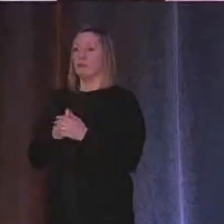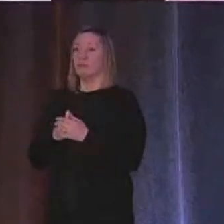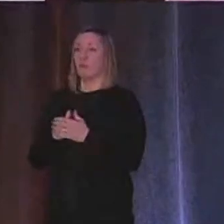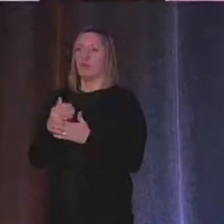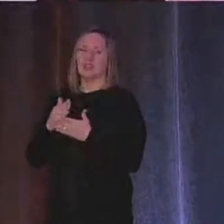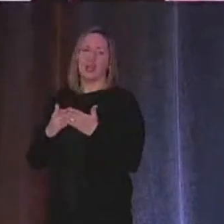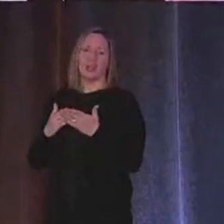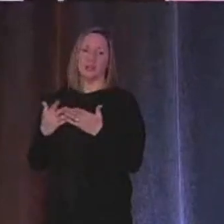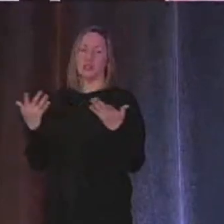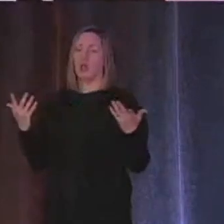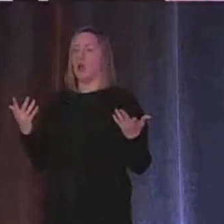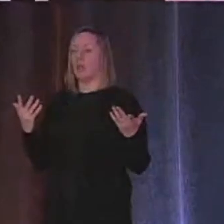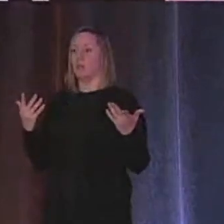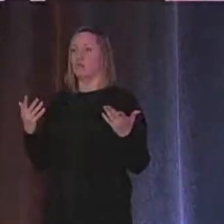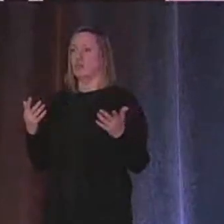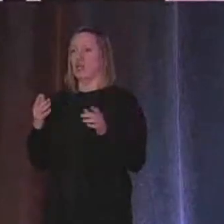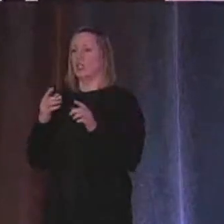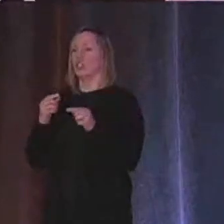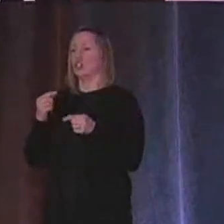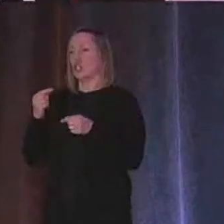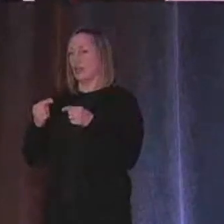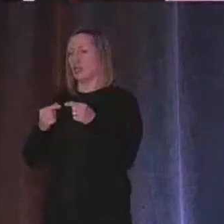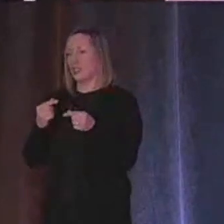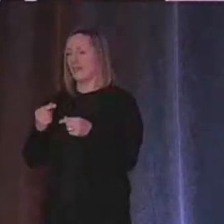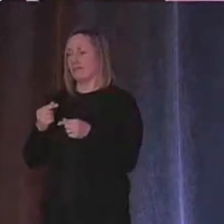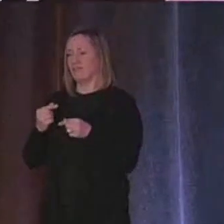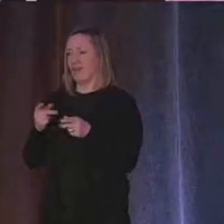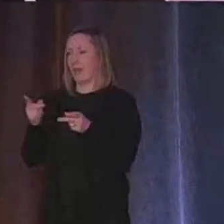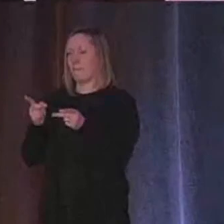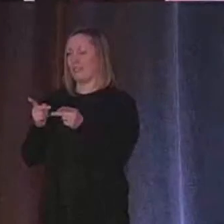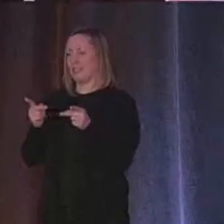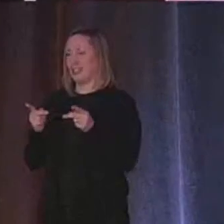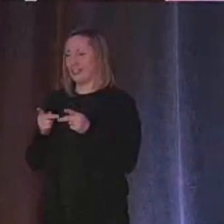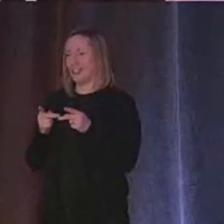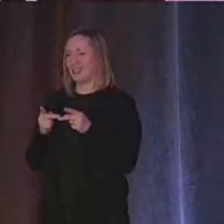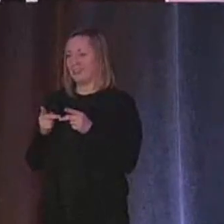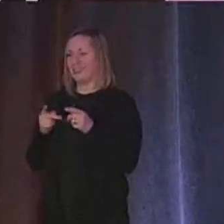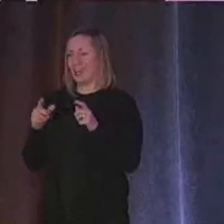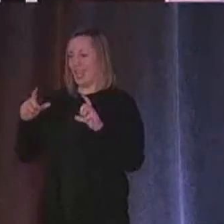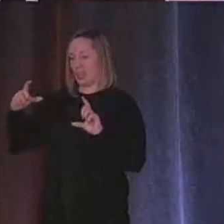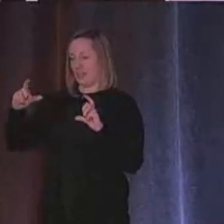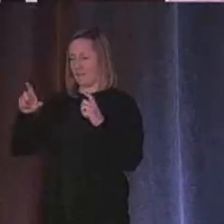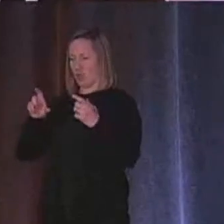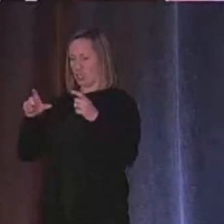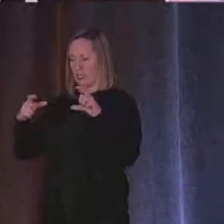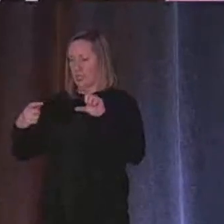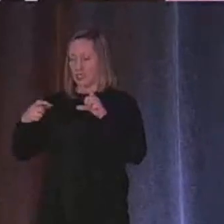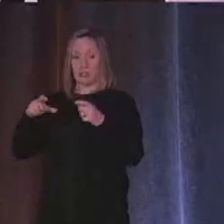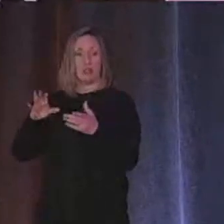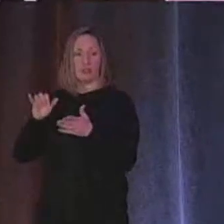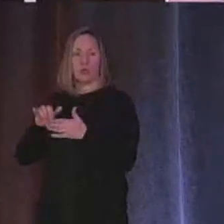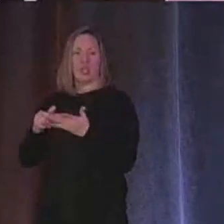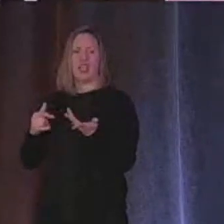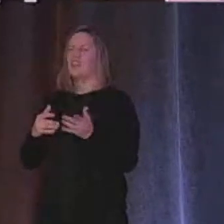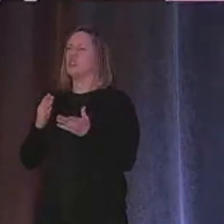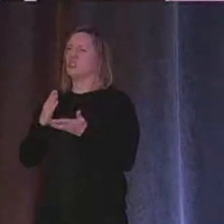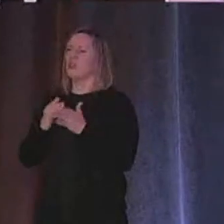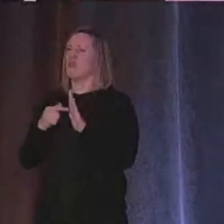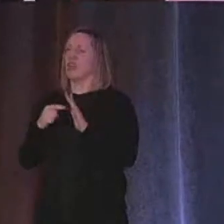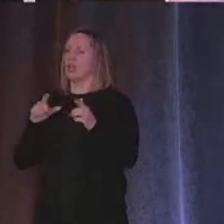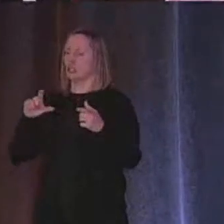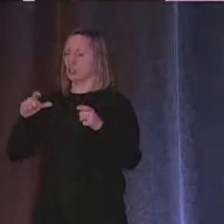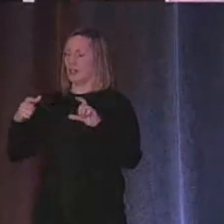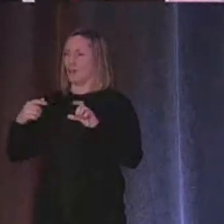generative positions in the vertices here. So here. So that gives us some of that